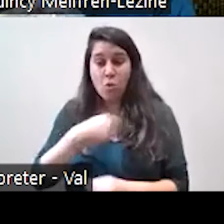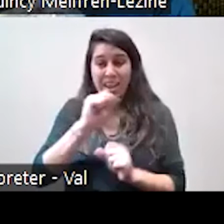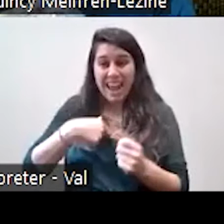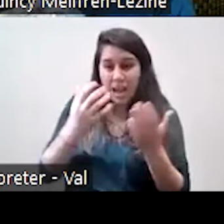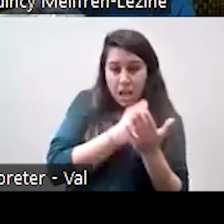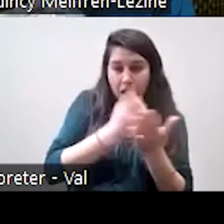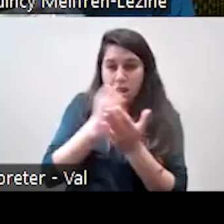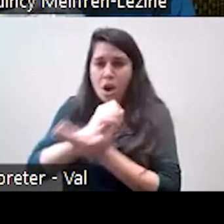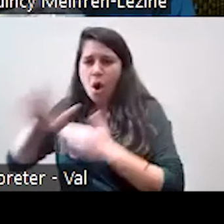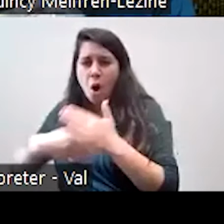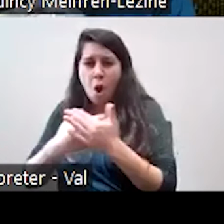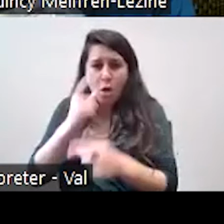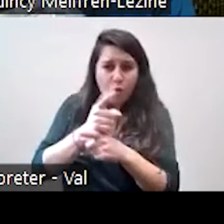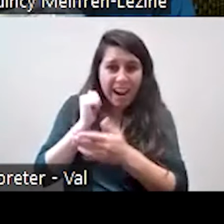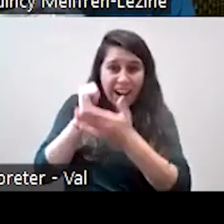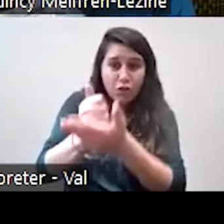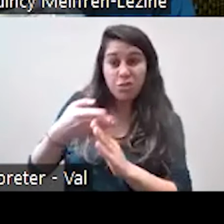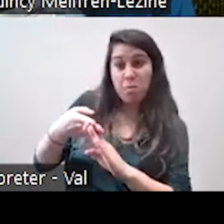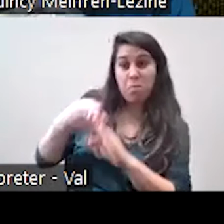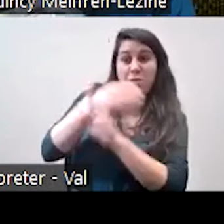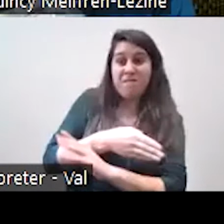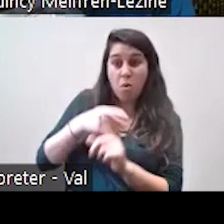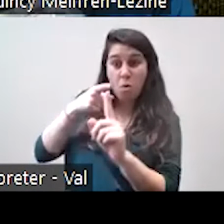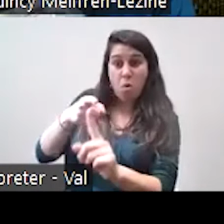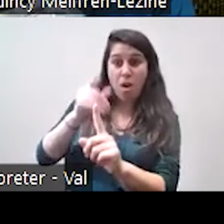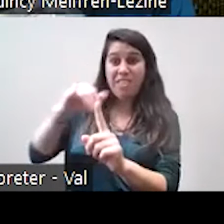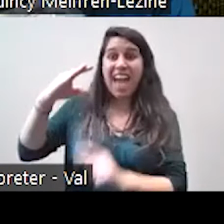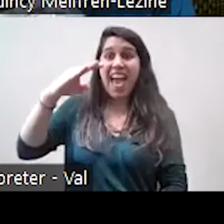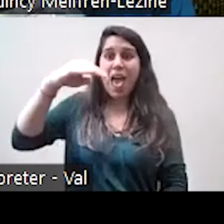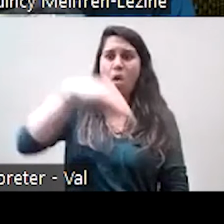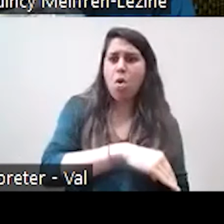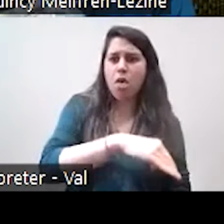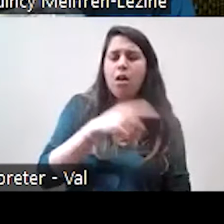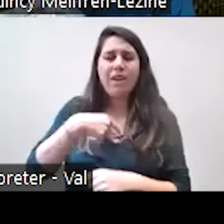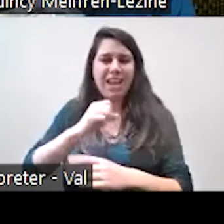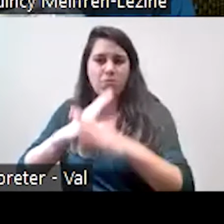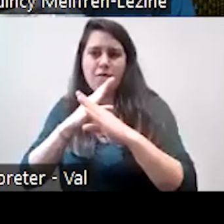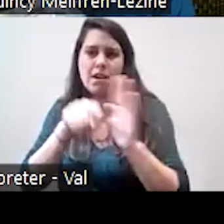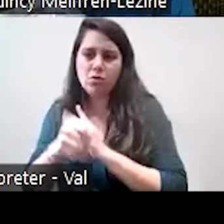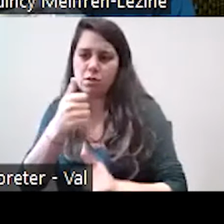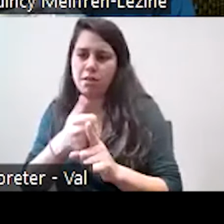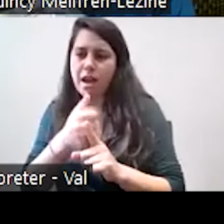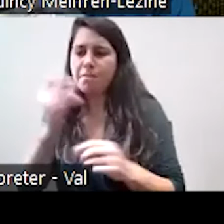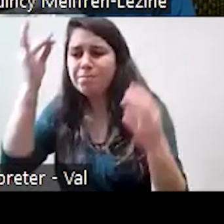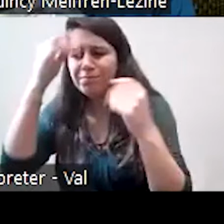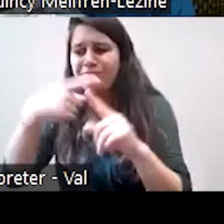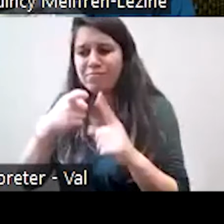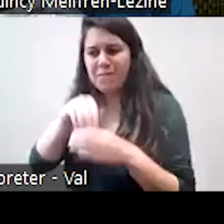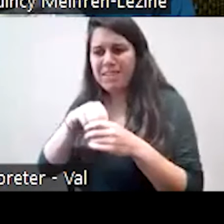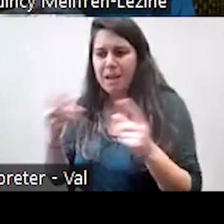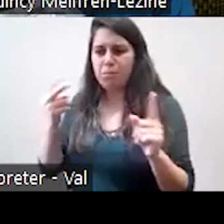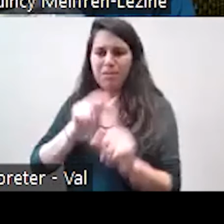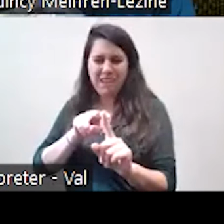place, we would be able to stop the suicides. So then kind of thinking from an inside perspective, what is it that